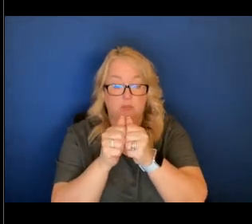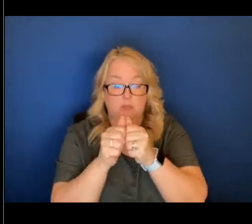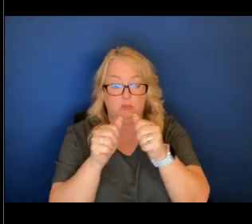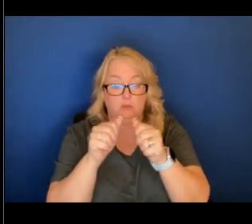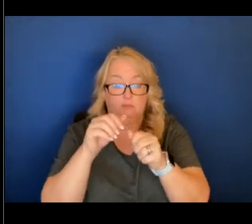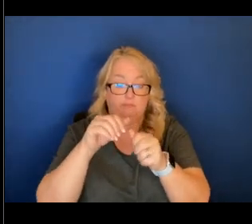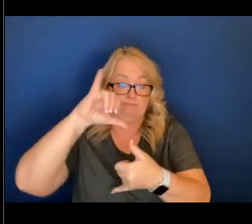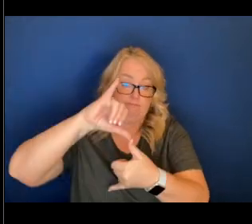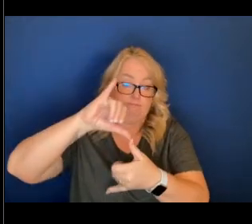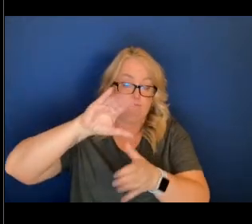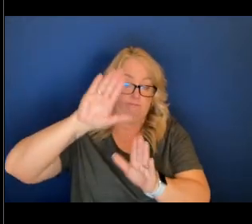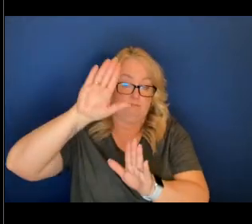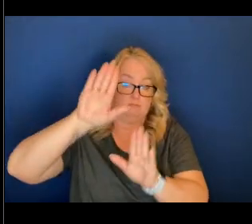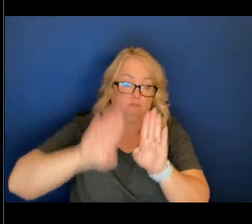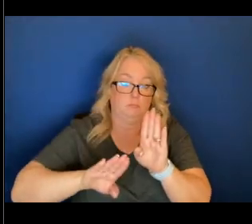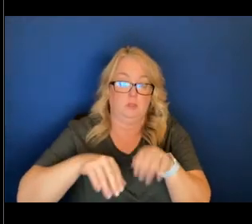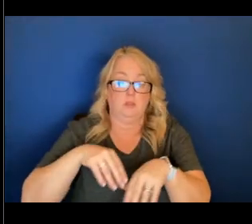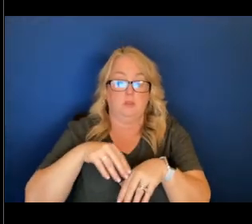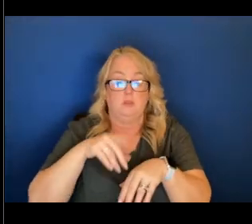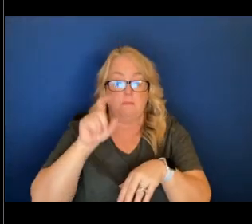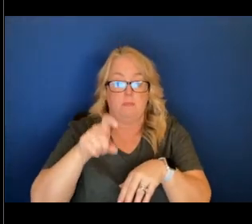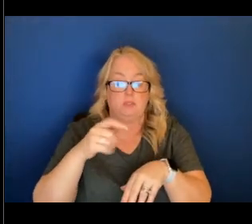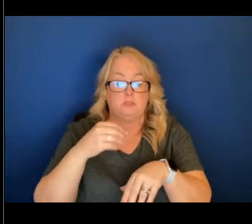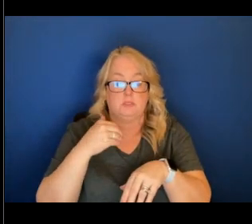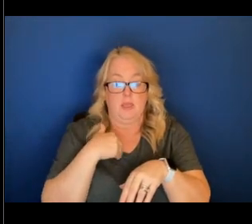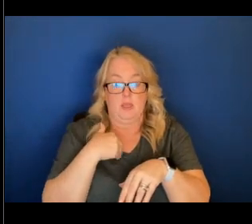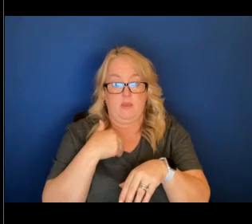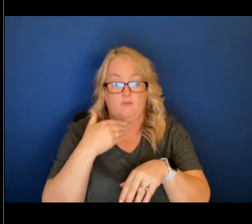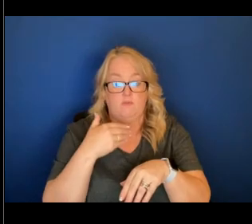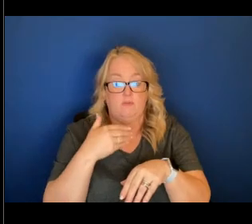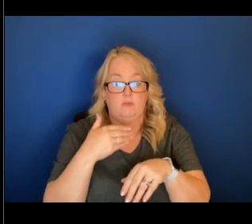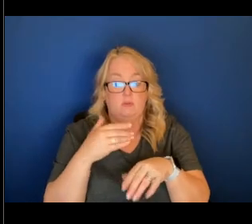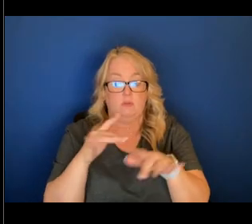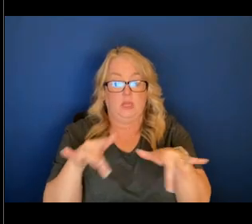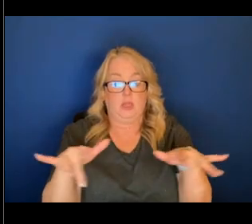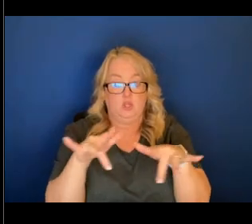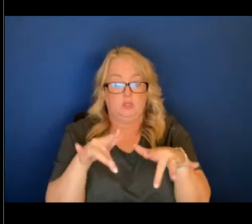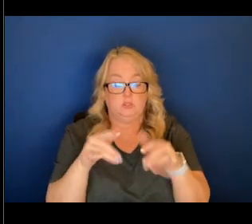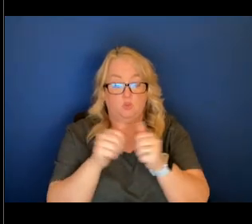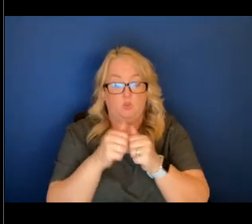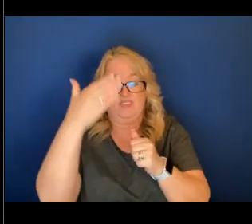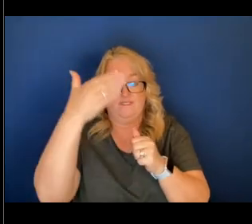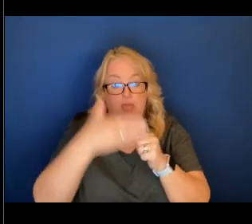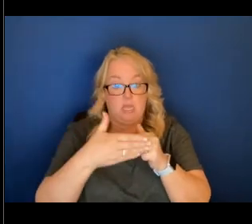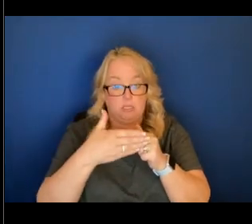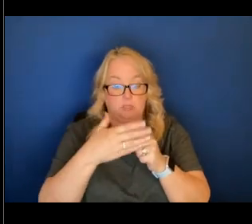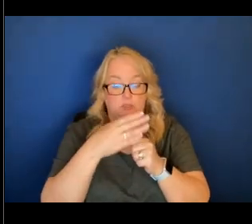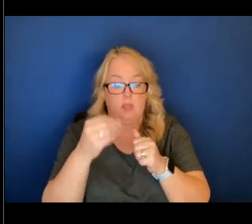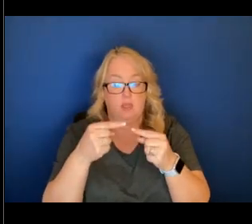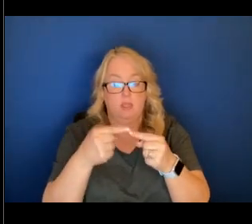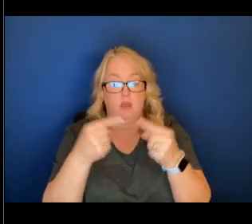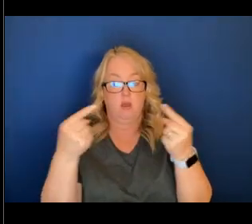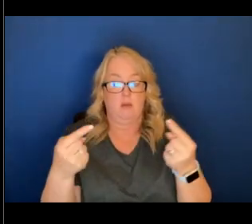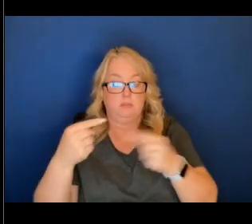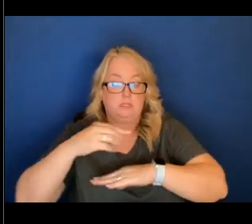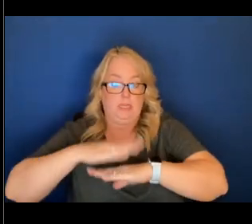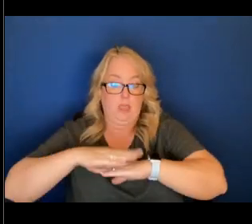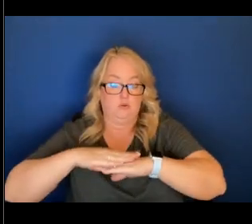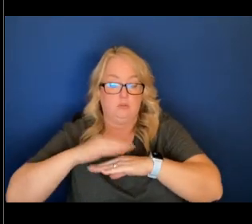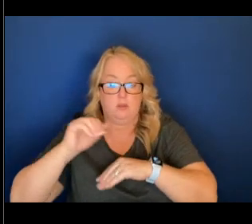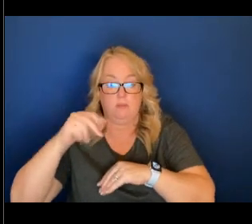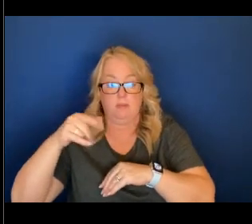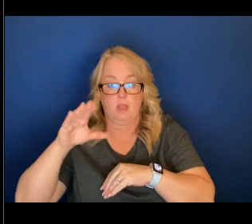clearance must be provided between the face of the cabinet and the opposing countertop, appliance,